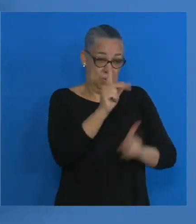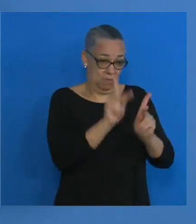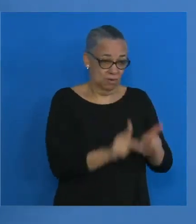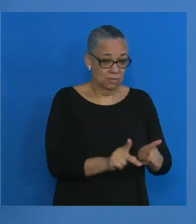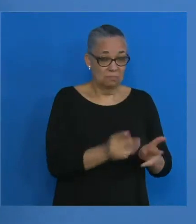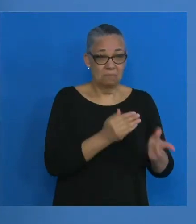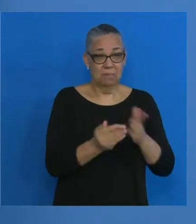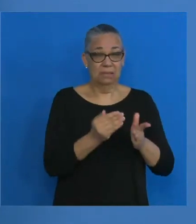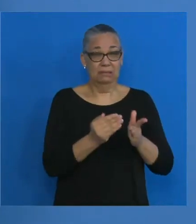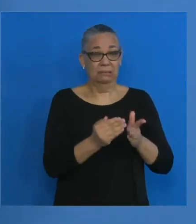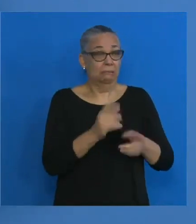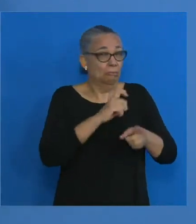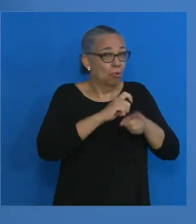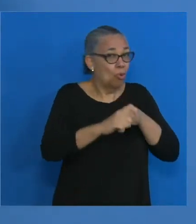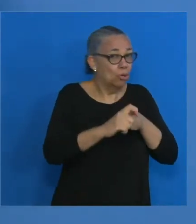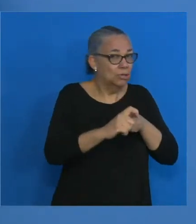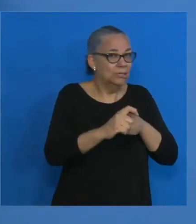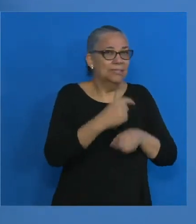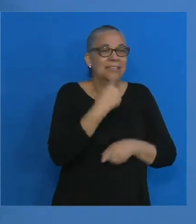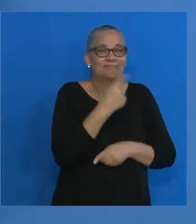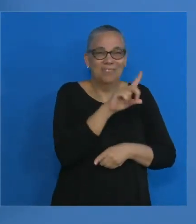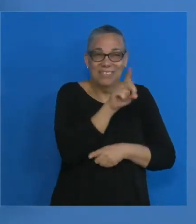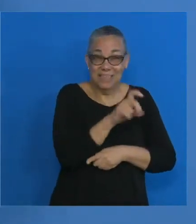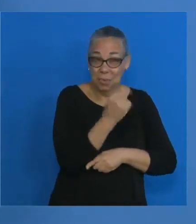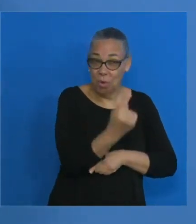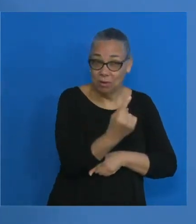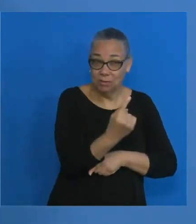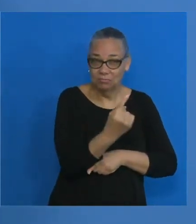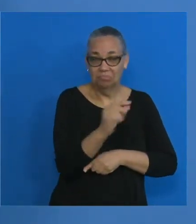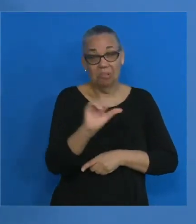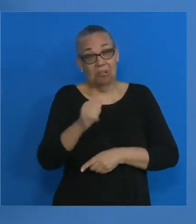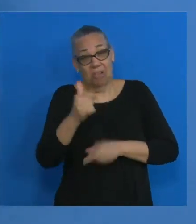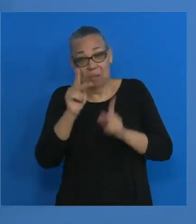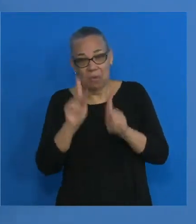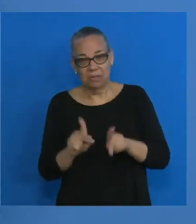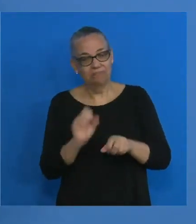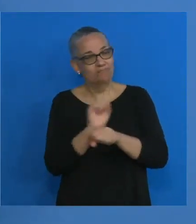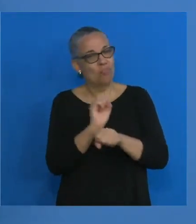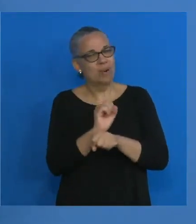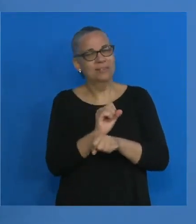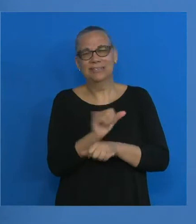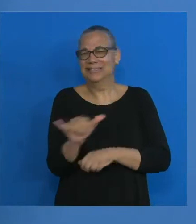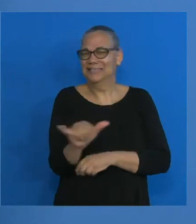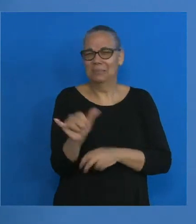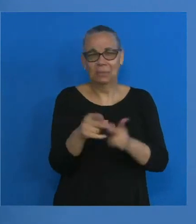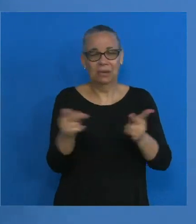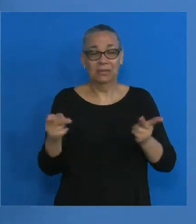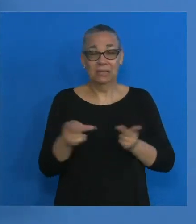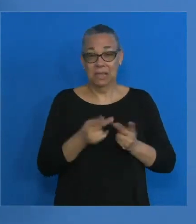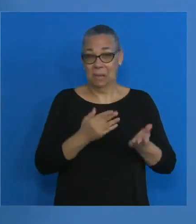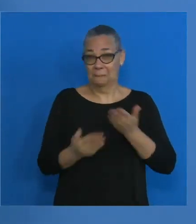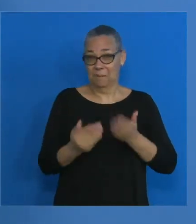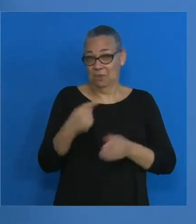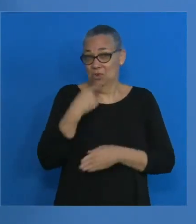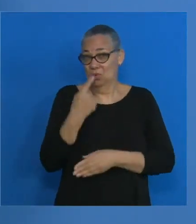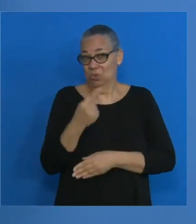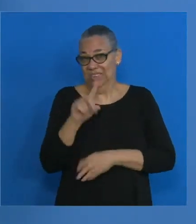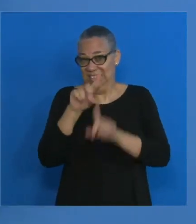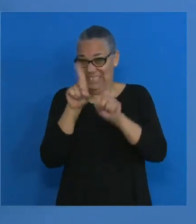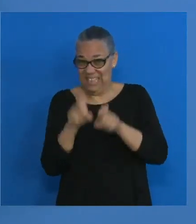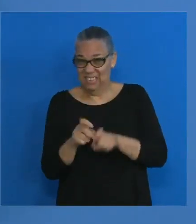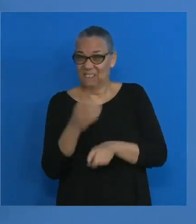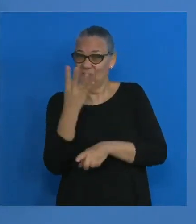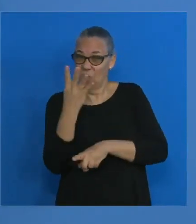be contacted and told to test once, another person who works in the same place may be told to test 4 times